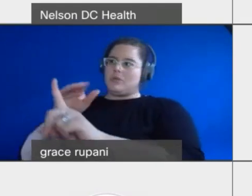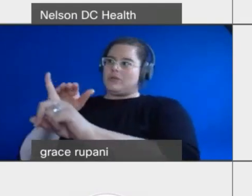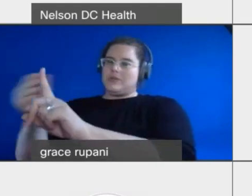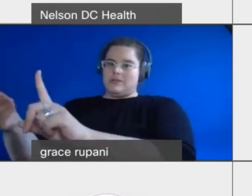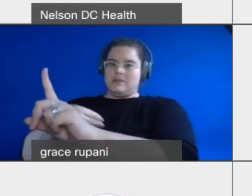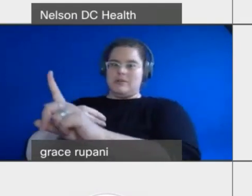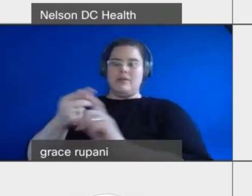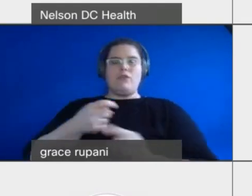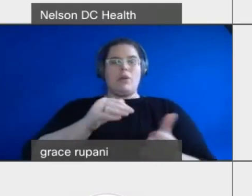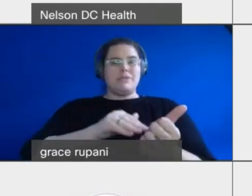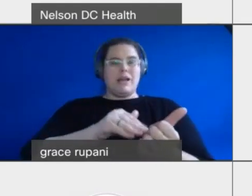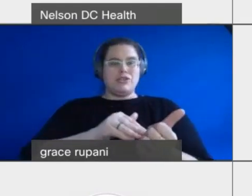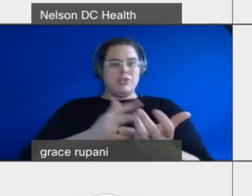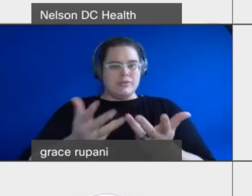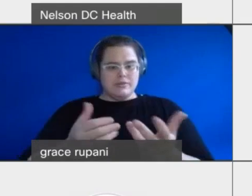Unfortunately,